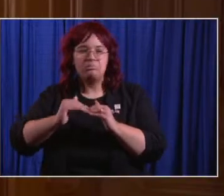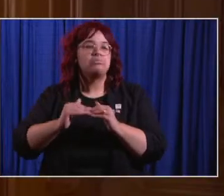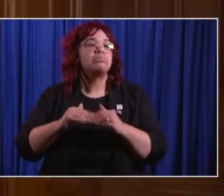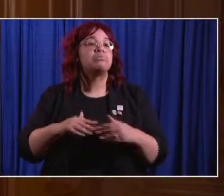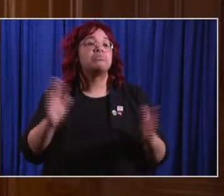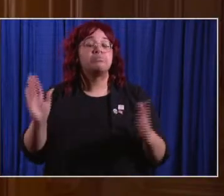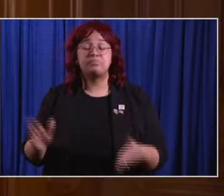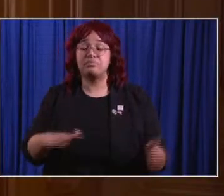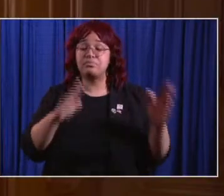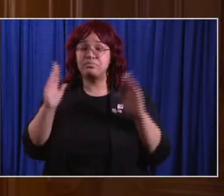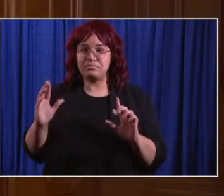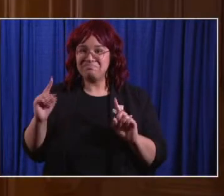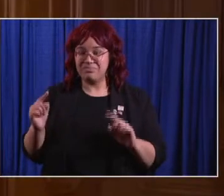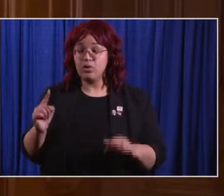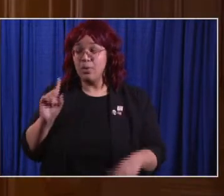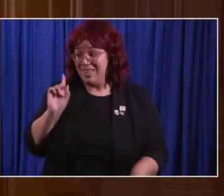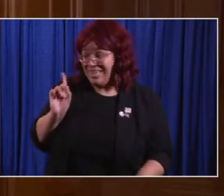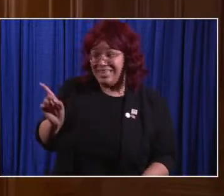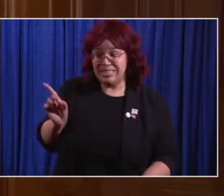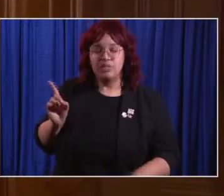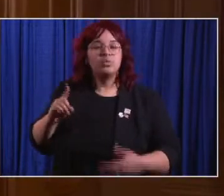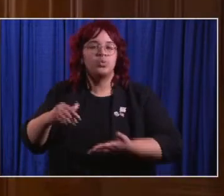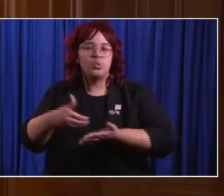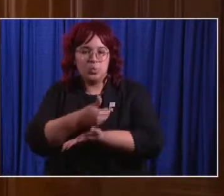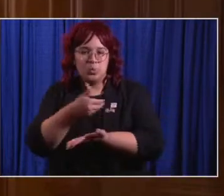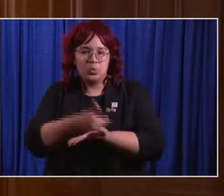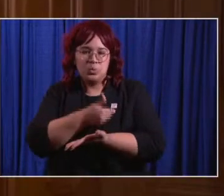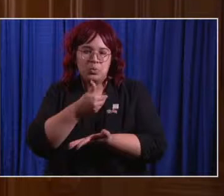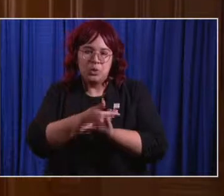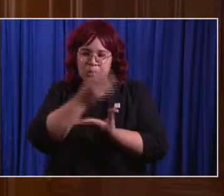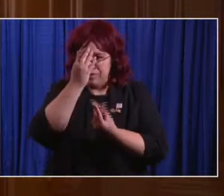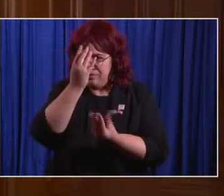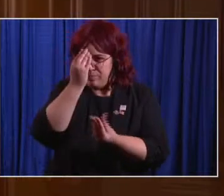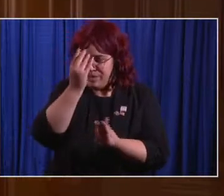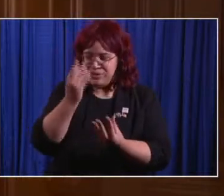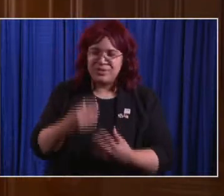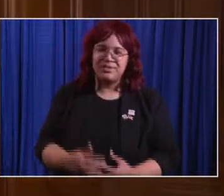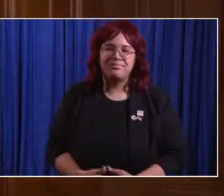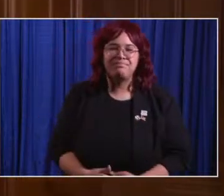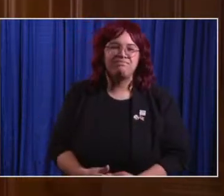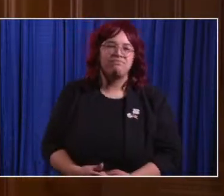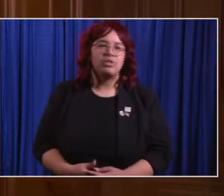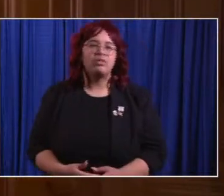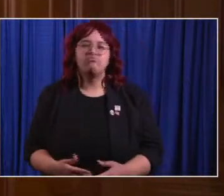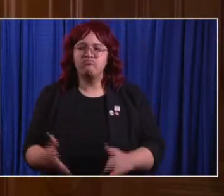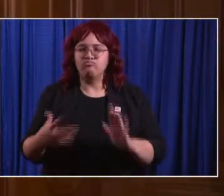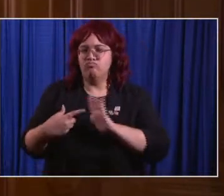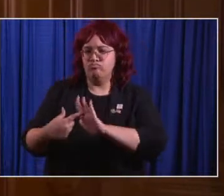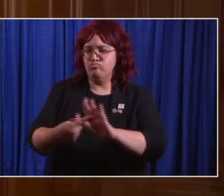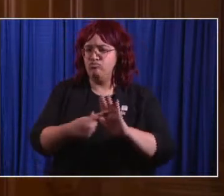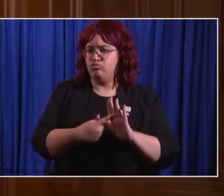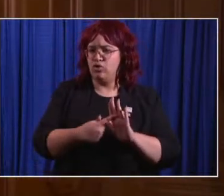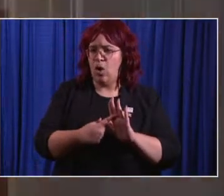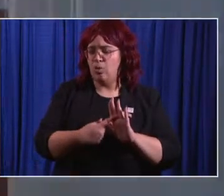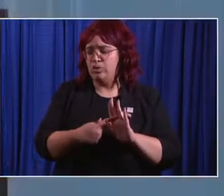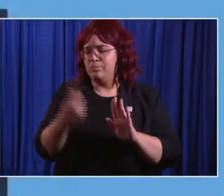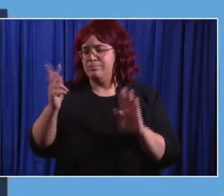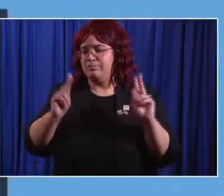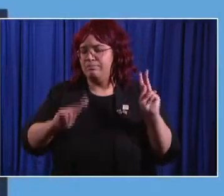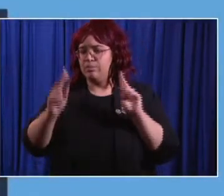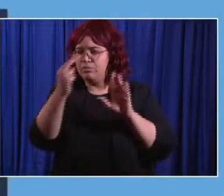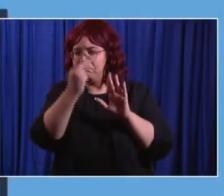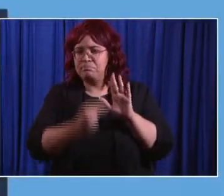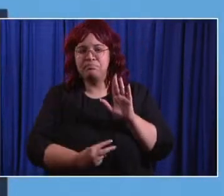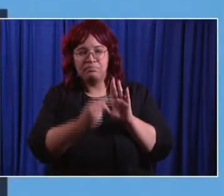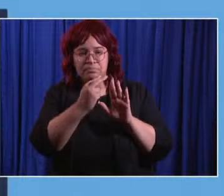So this is a new slide, and let's hold it up there for a minute, Eric. This